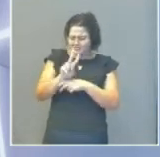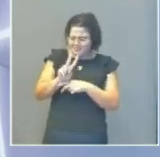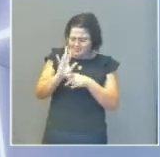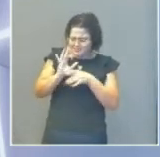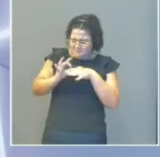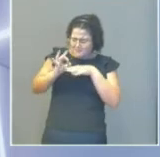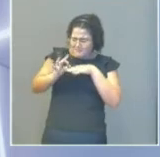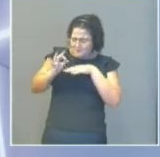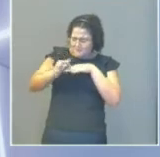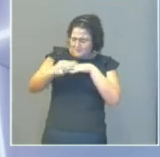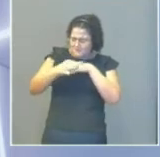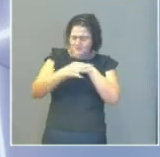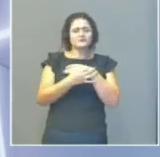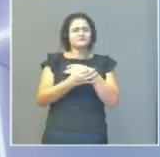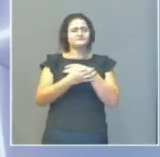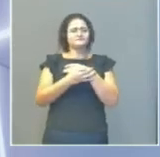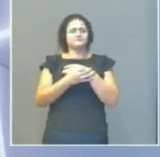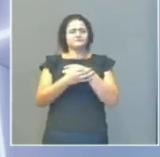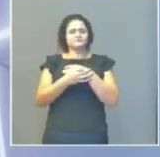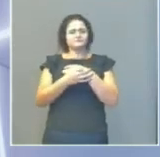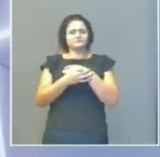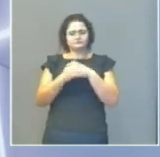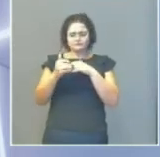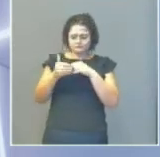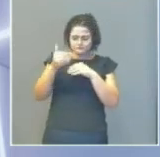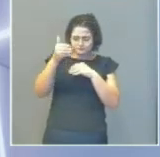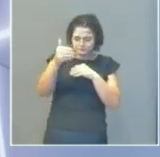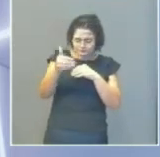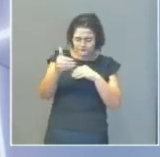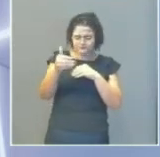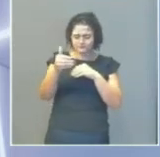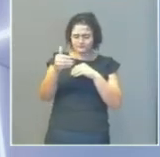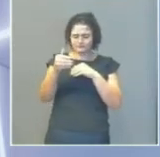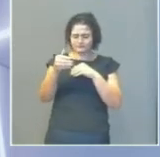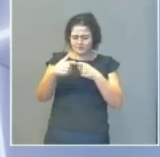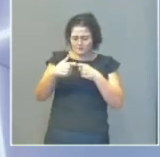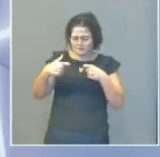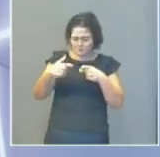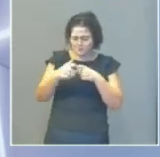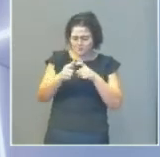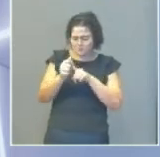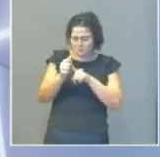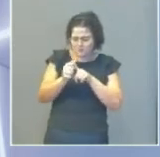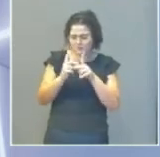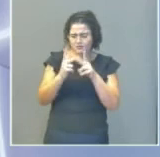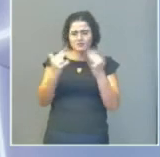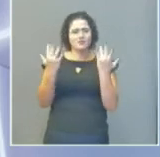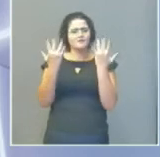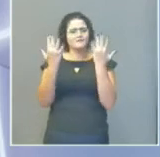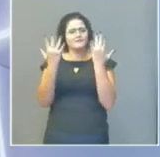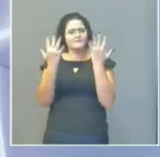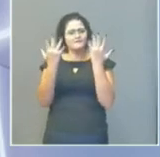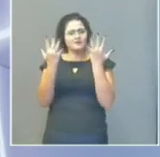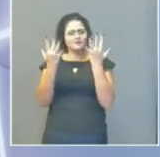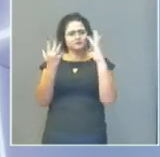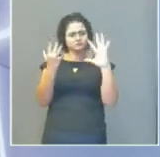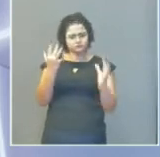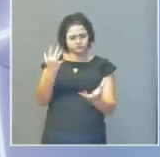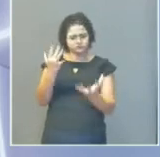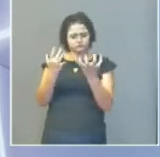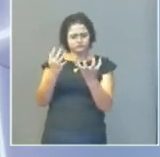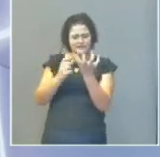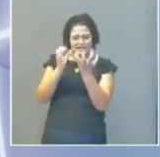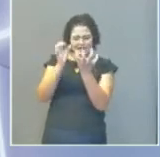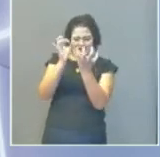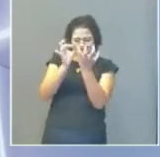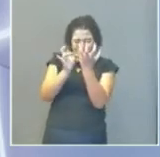the next, every morsel of the yet to come in our grasp, so that we can determine and fixate